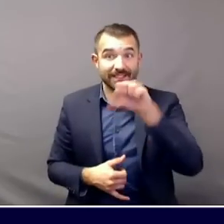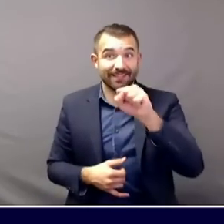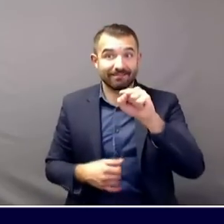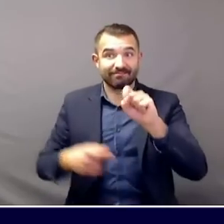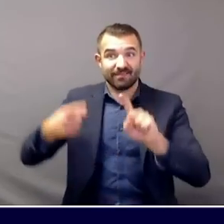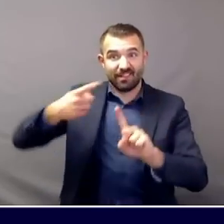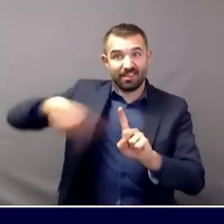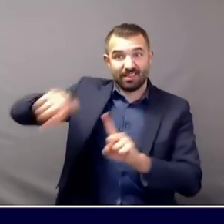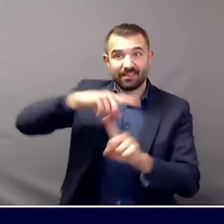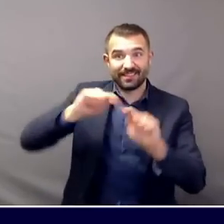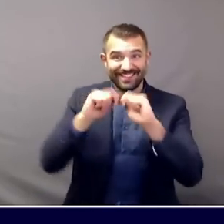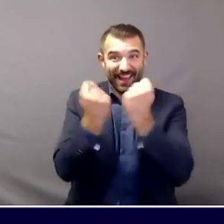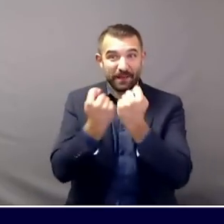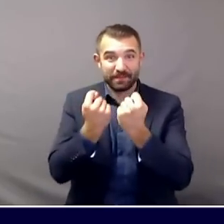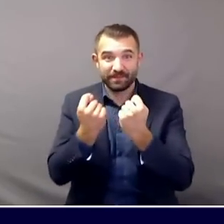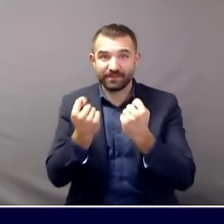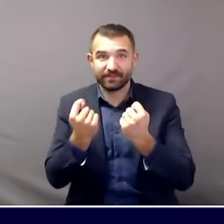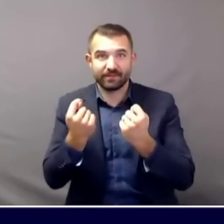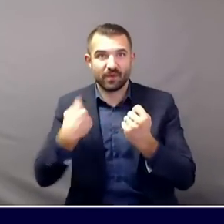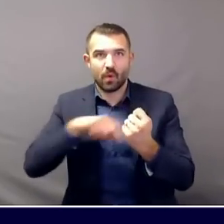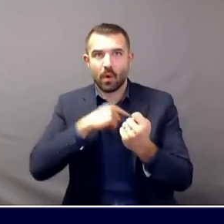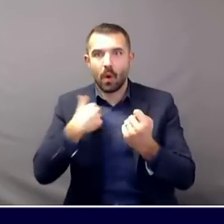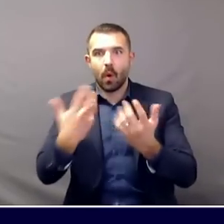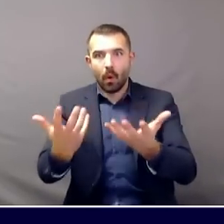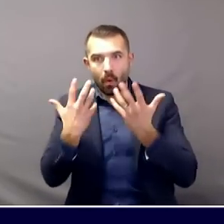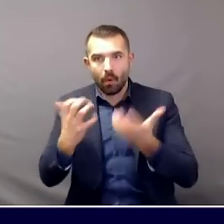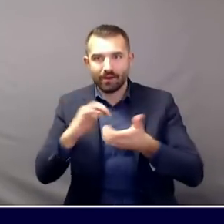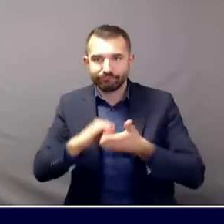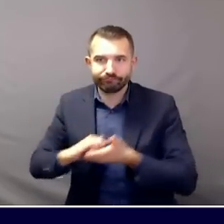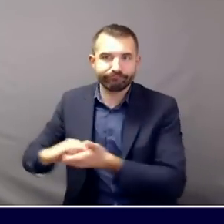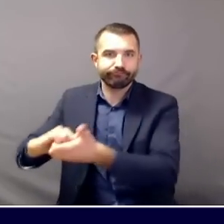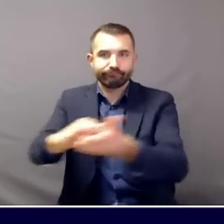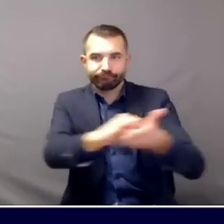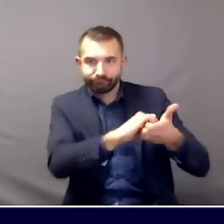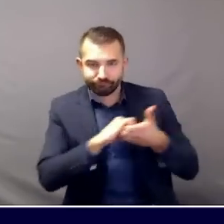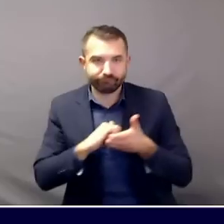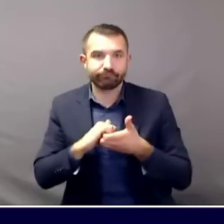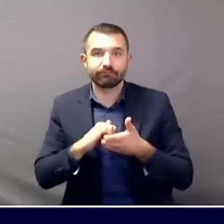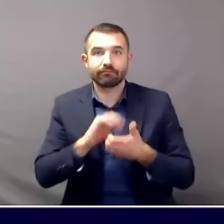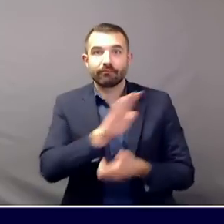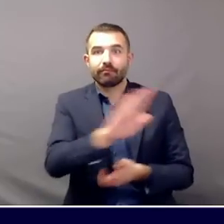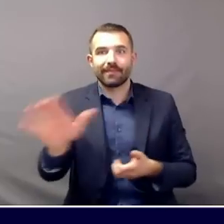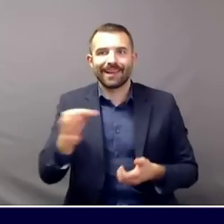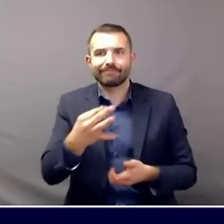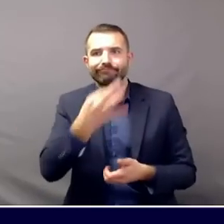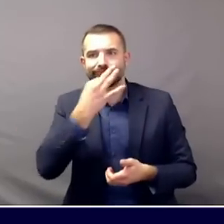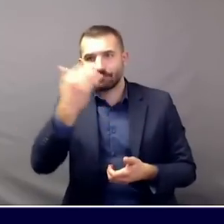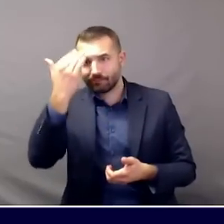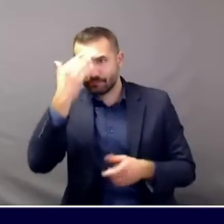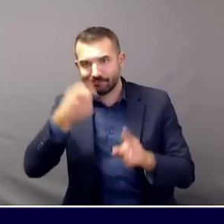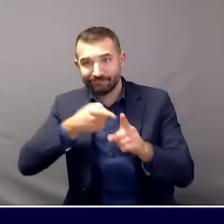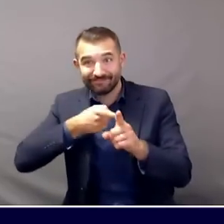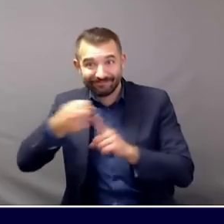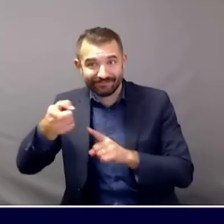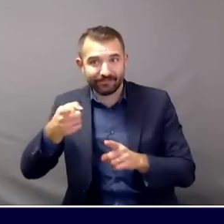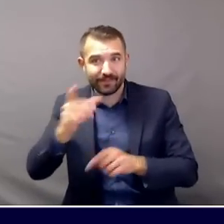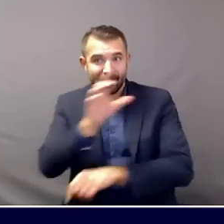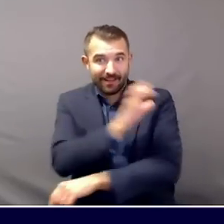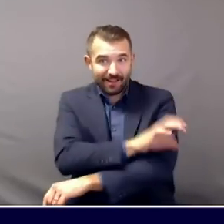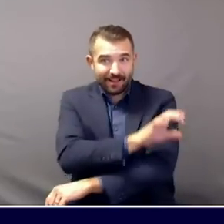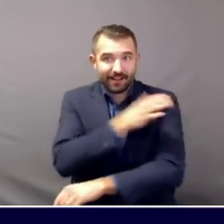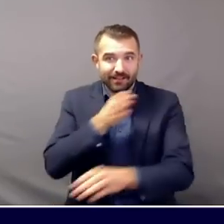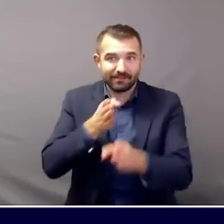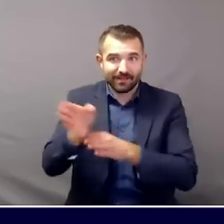that we are hoping to work with and tap into for their clinical expertise, as well as their relationship and linkages